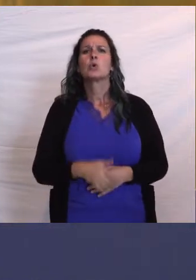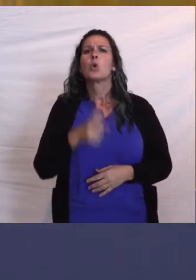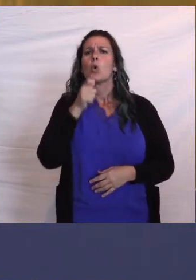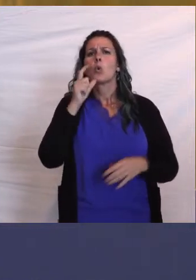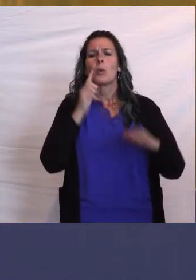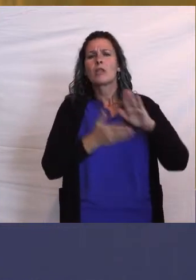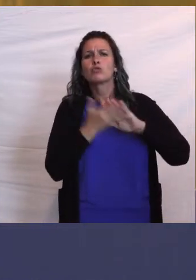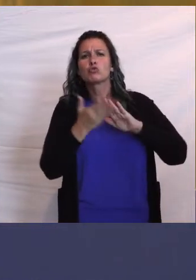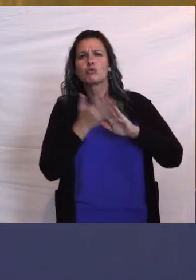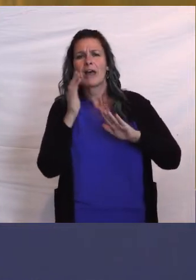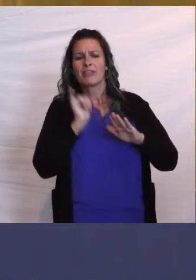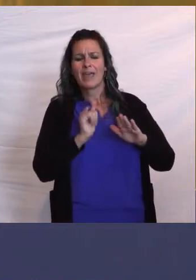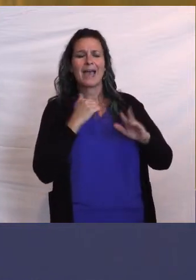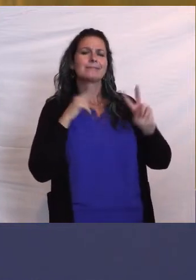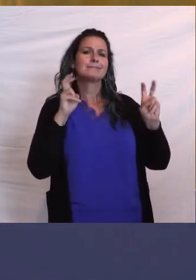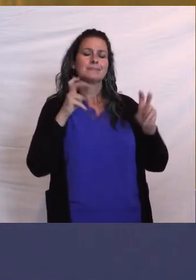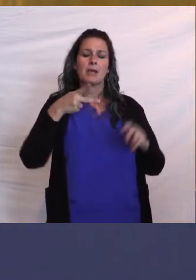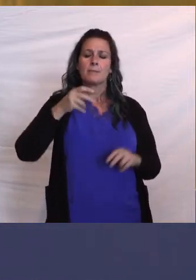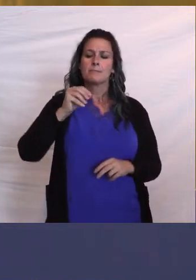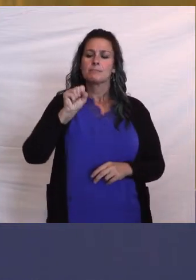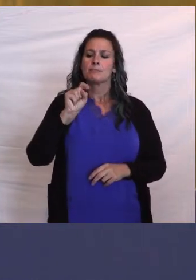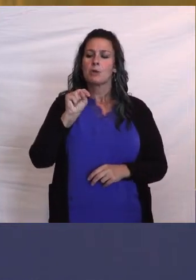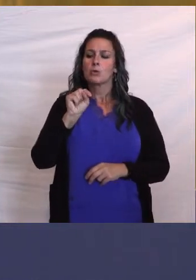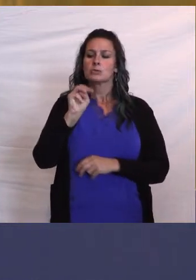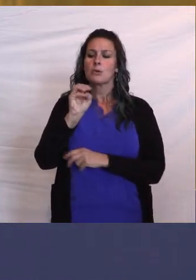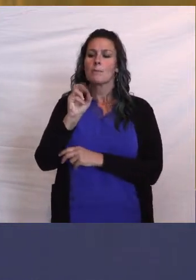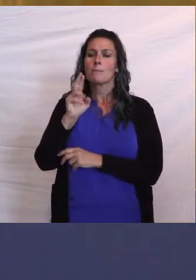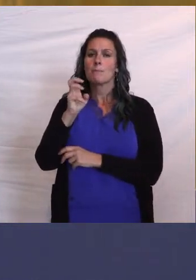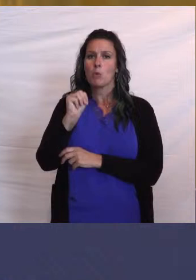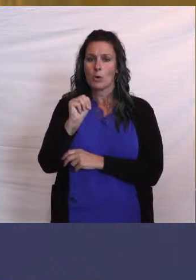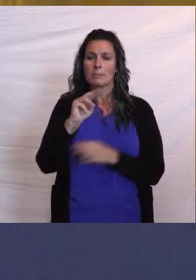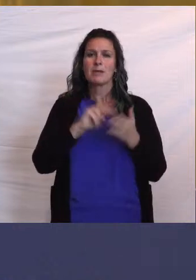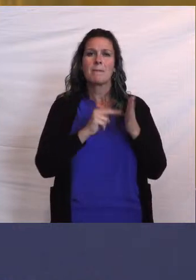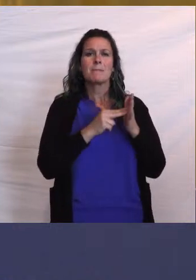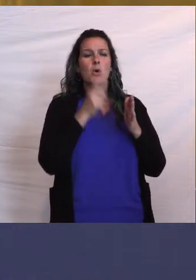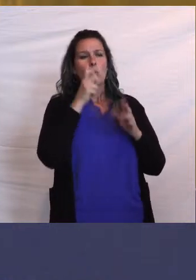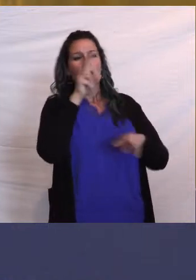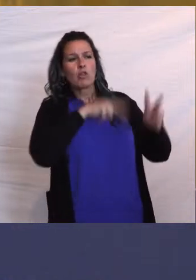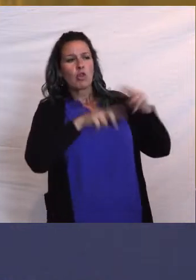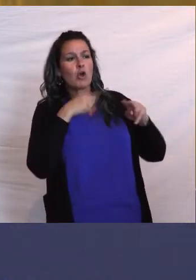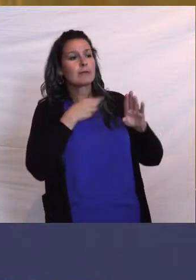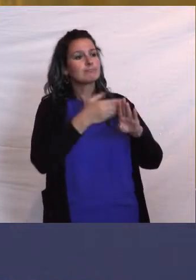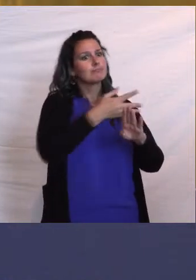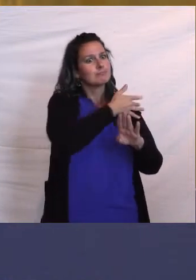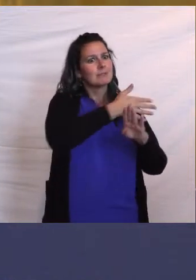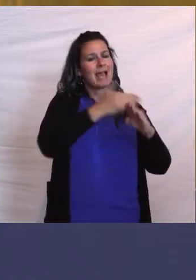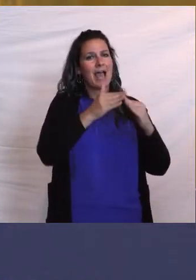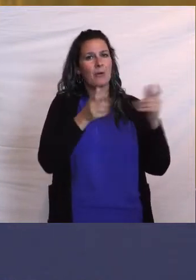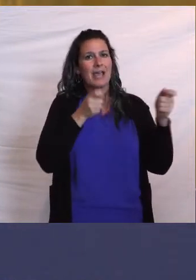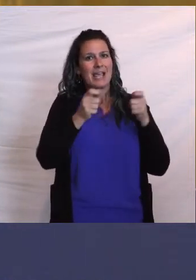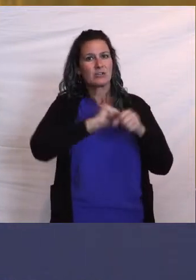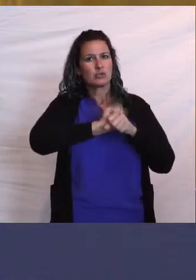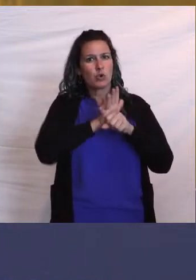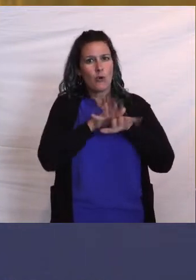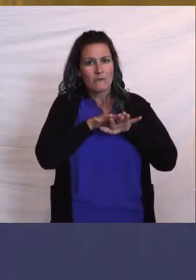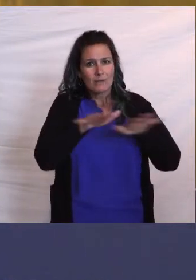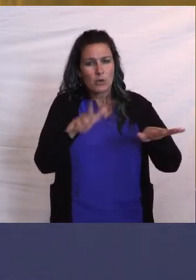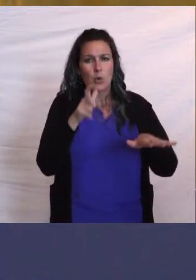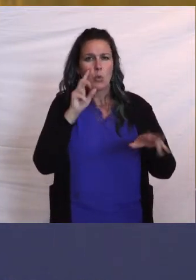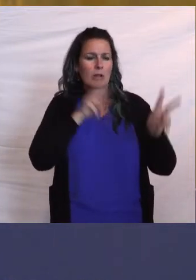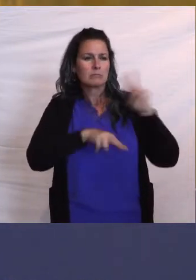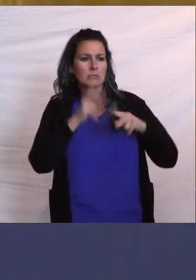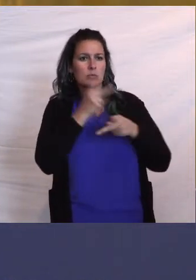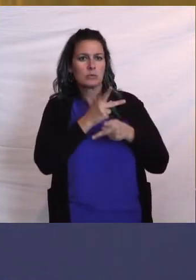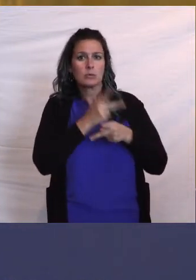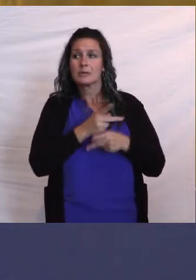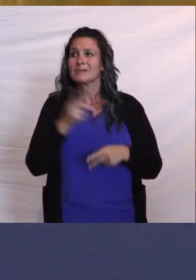that for the administration? Is that going to be the Health Department? Will that be the Office of Disaster Recovery under your office? Thanks. That's all I got. Not